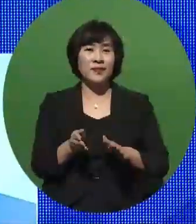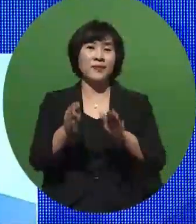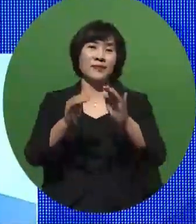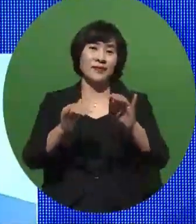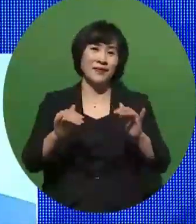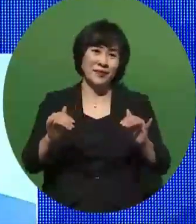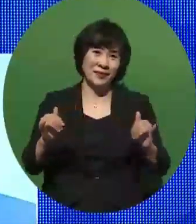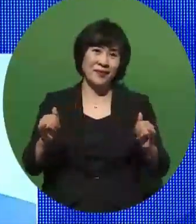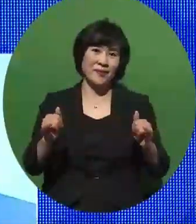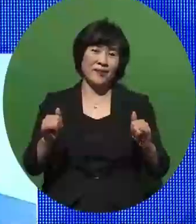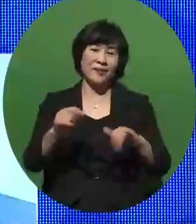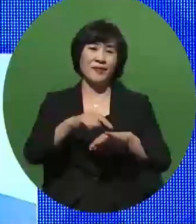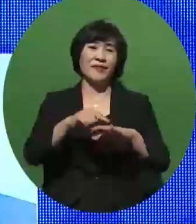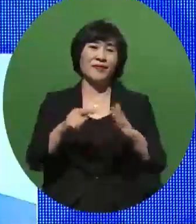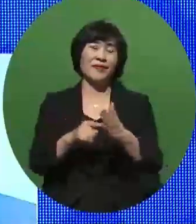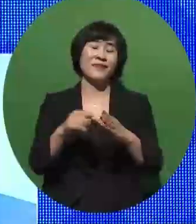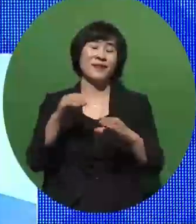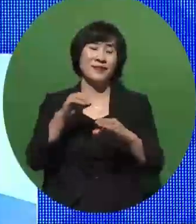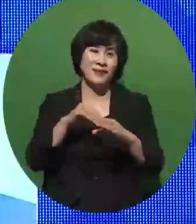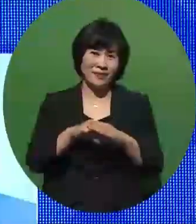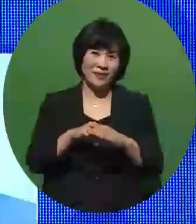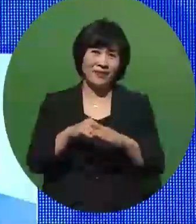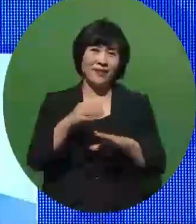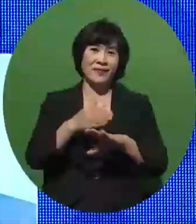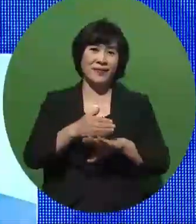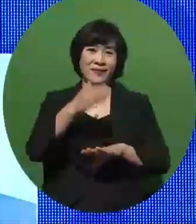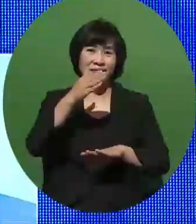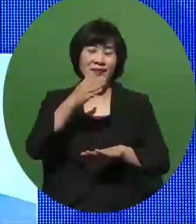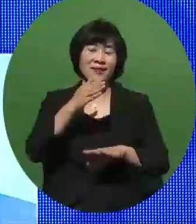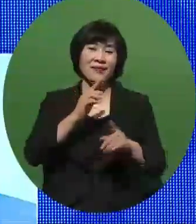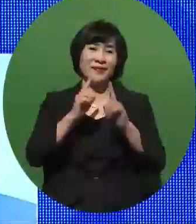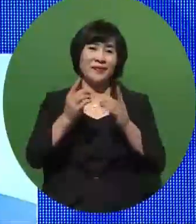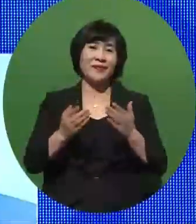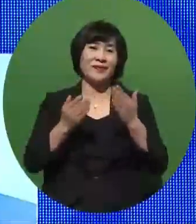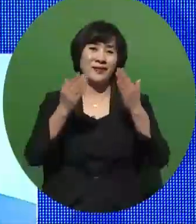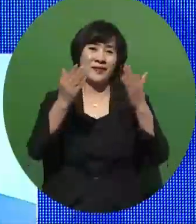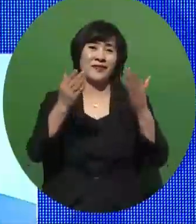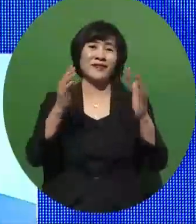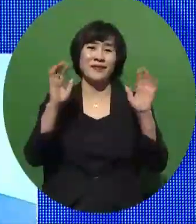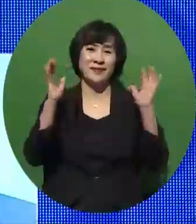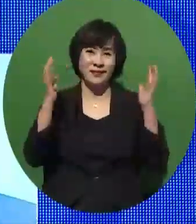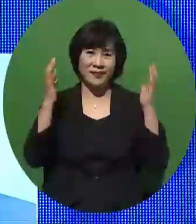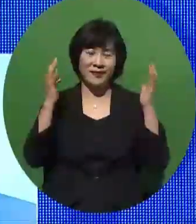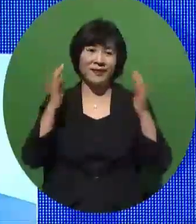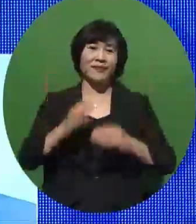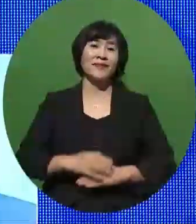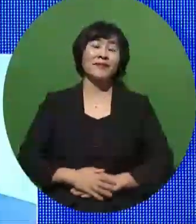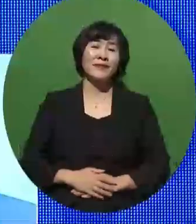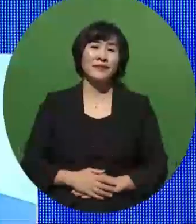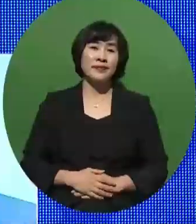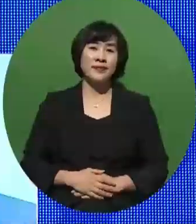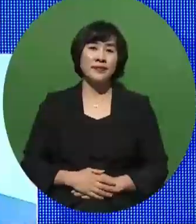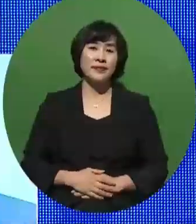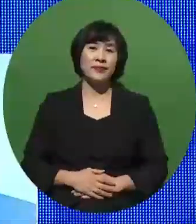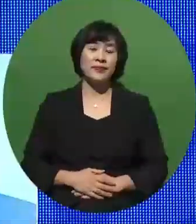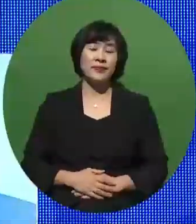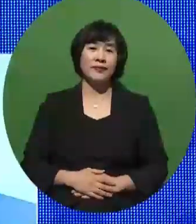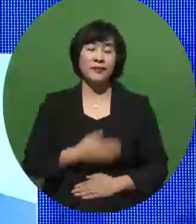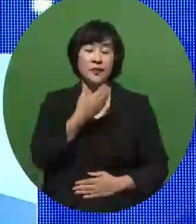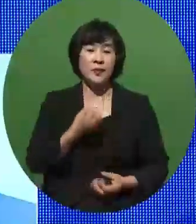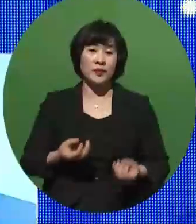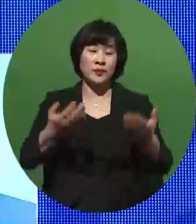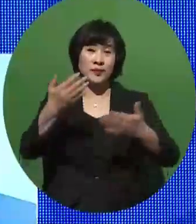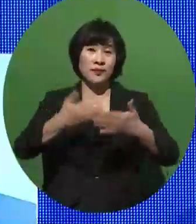offline, I extend my gratitude and welcome on behalf of 2 million